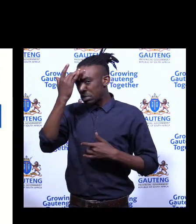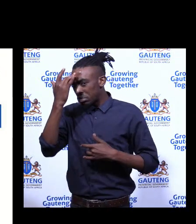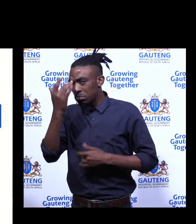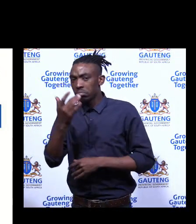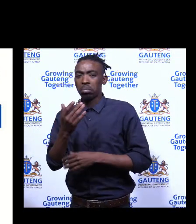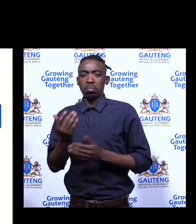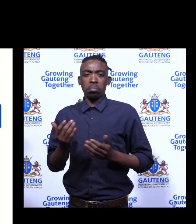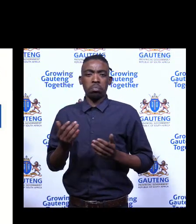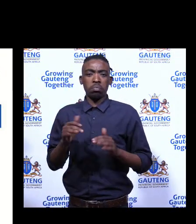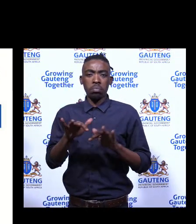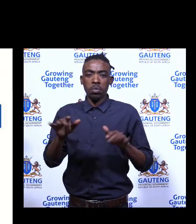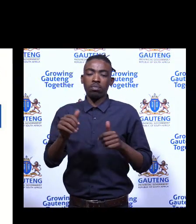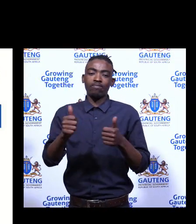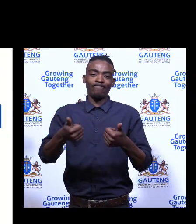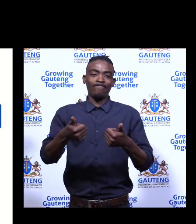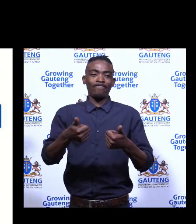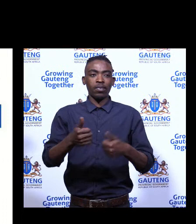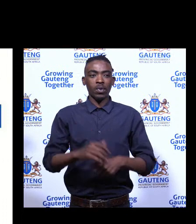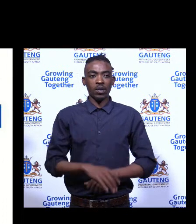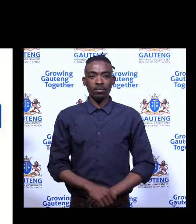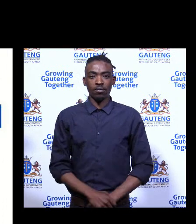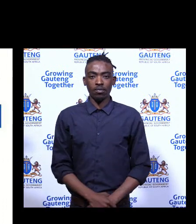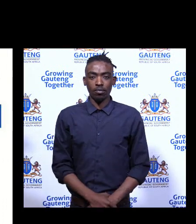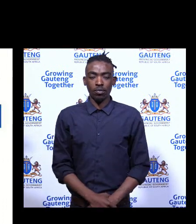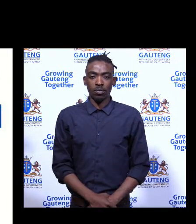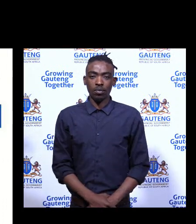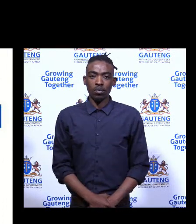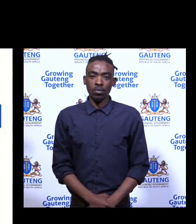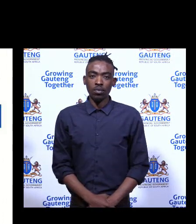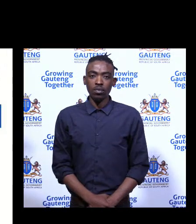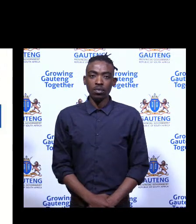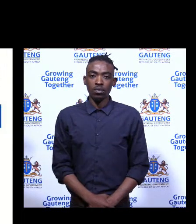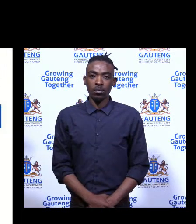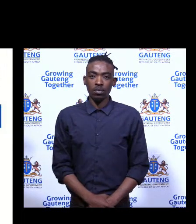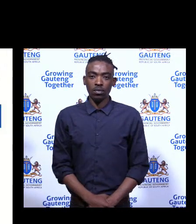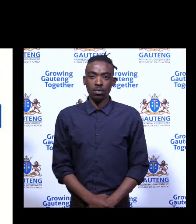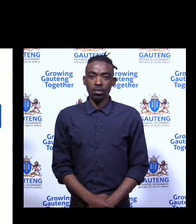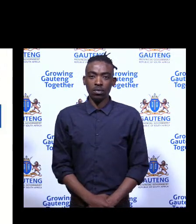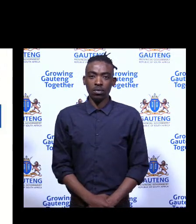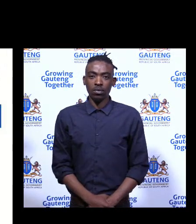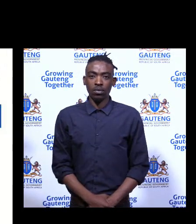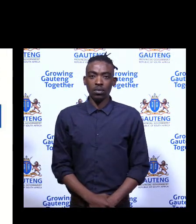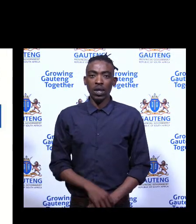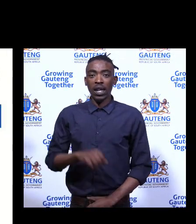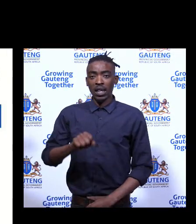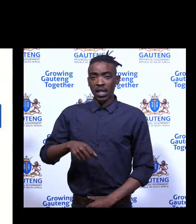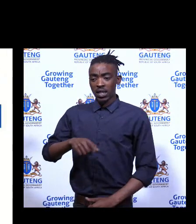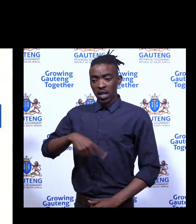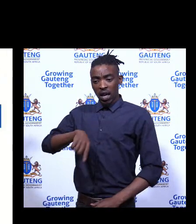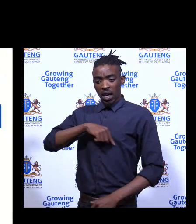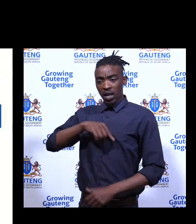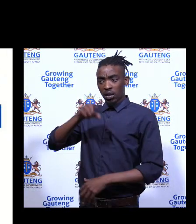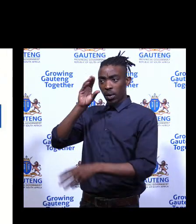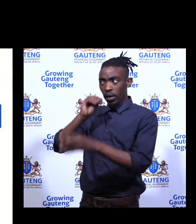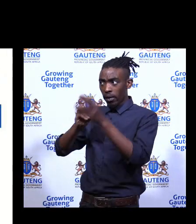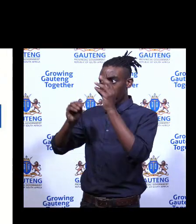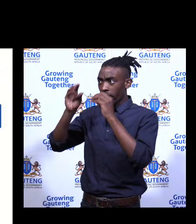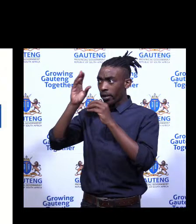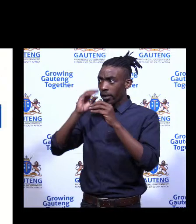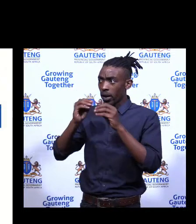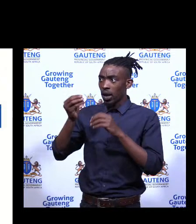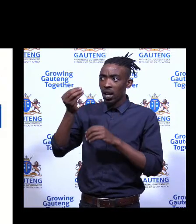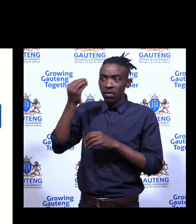to now, it's not yet a year that we have had a disease. We are learning with recalibration of modeling as we see how